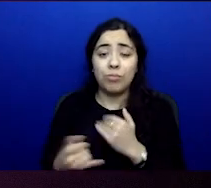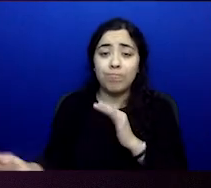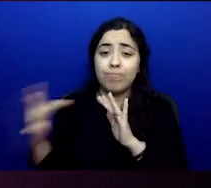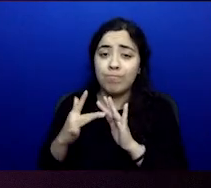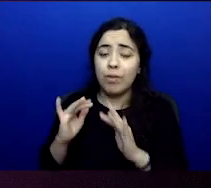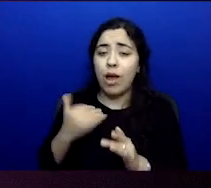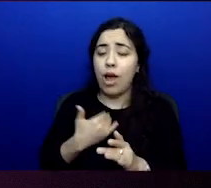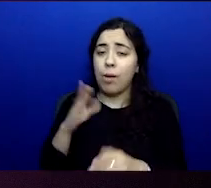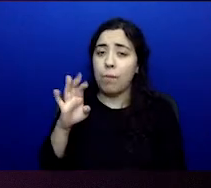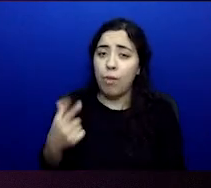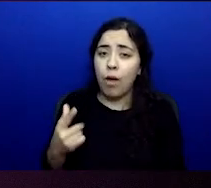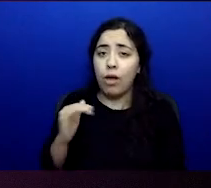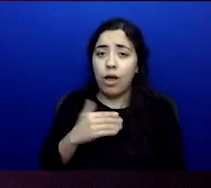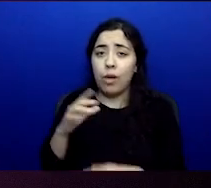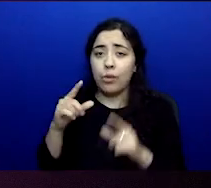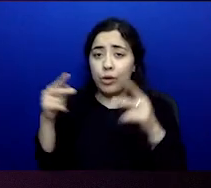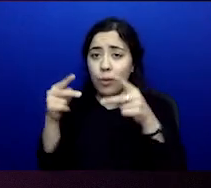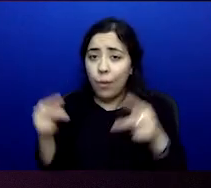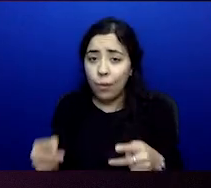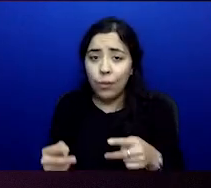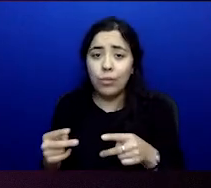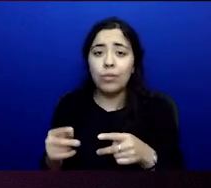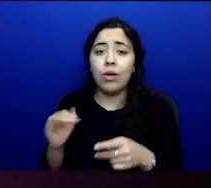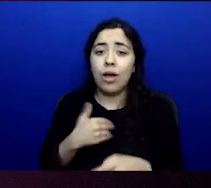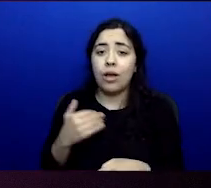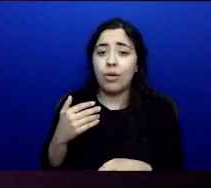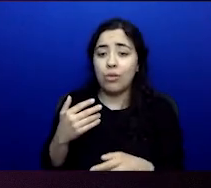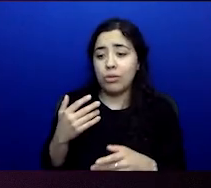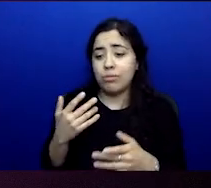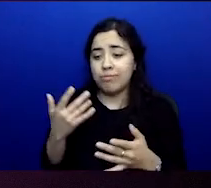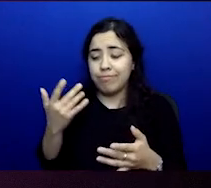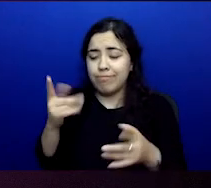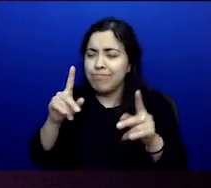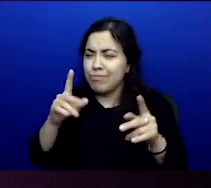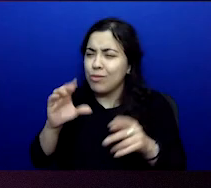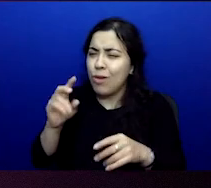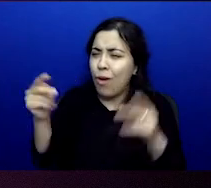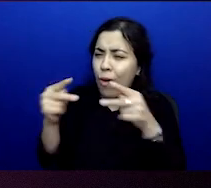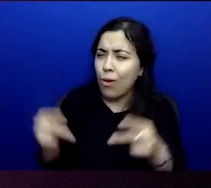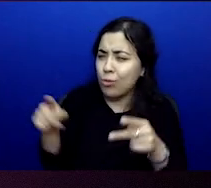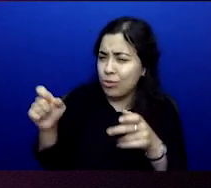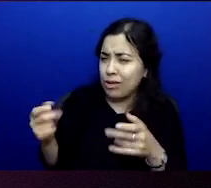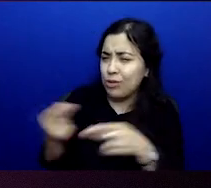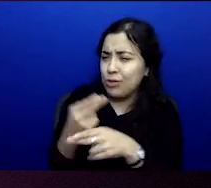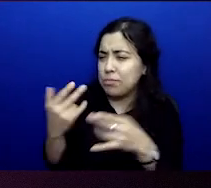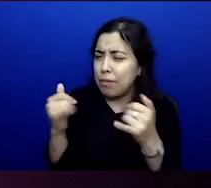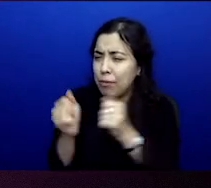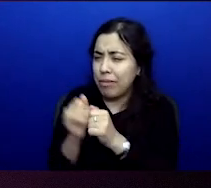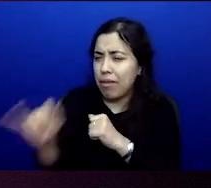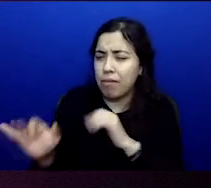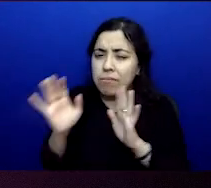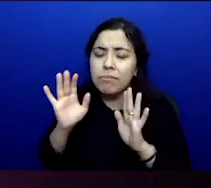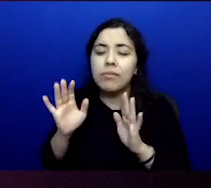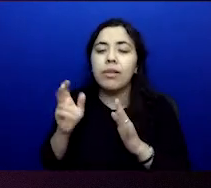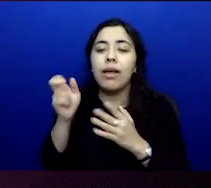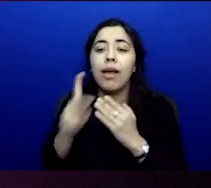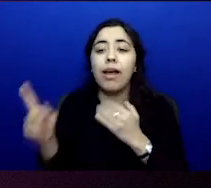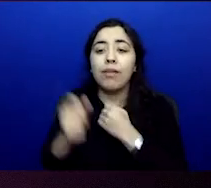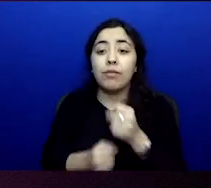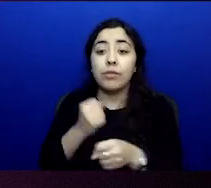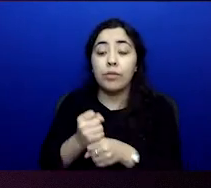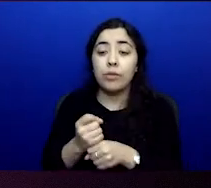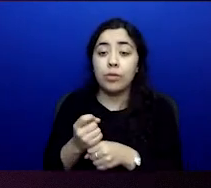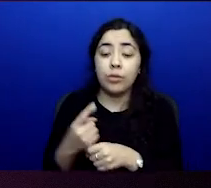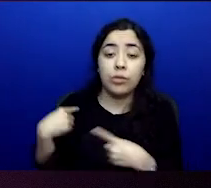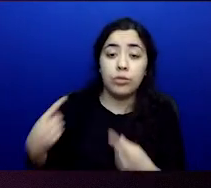and code on our GitHub page and play around with our code. And since the latter half of the year, we have started